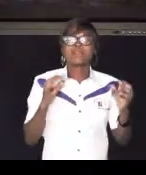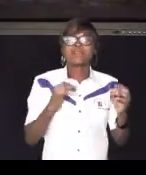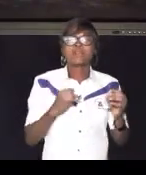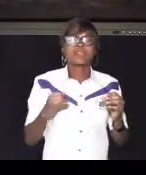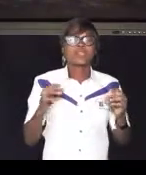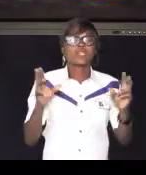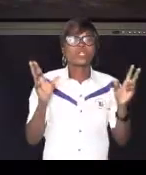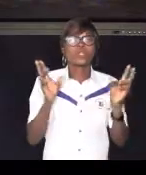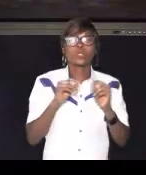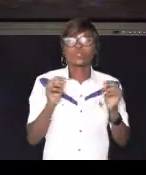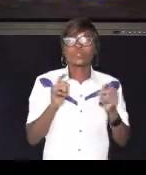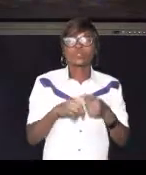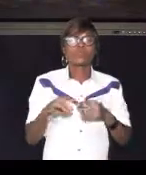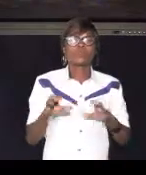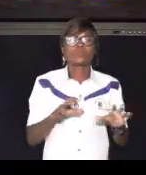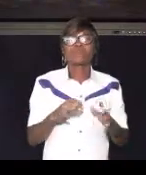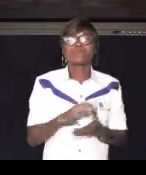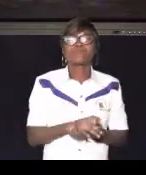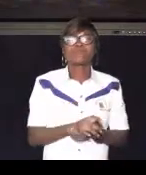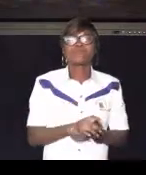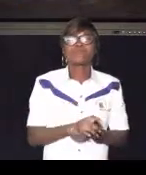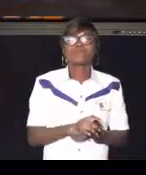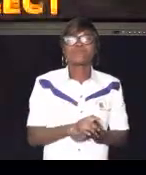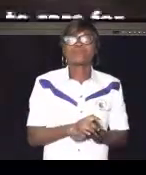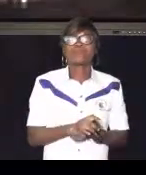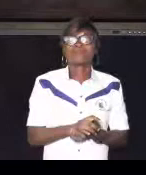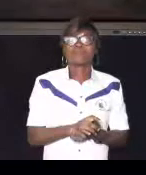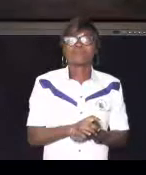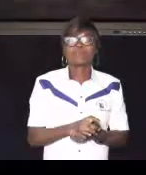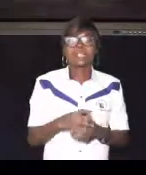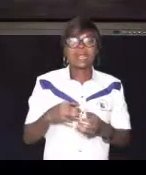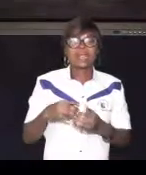they have opposite meanings.